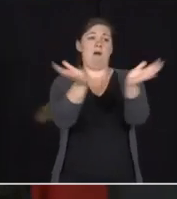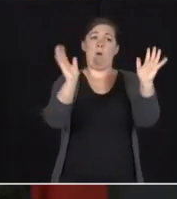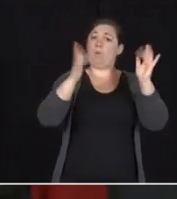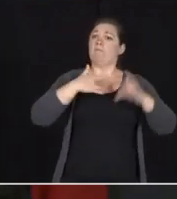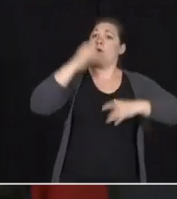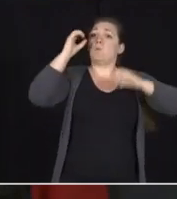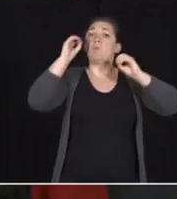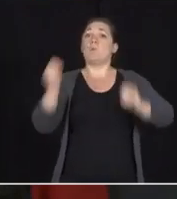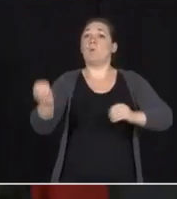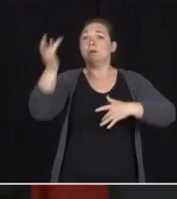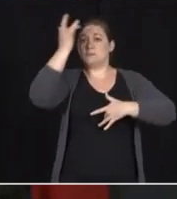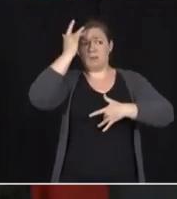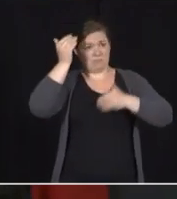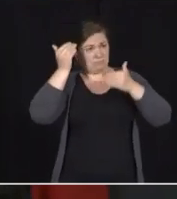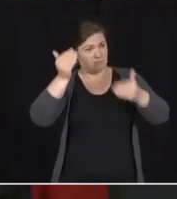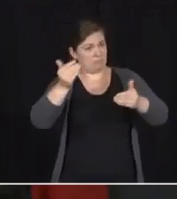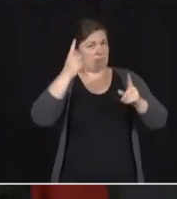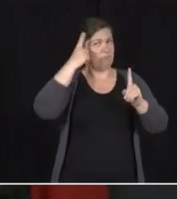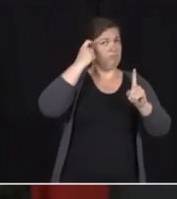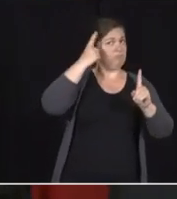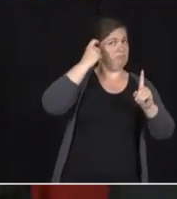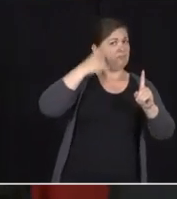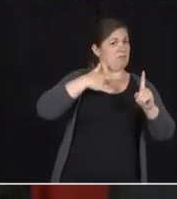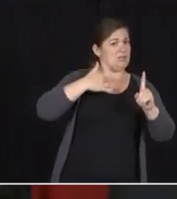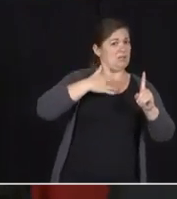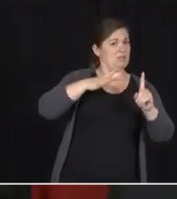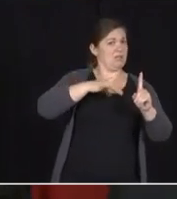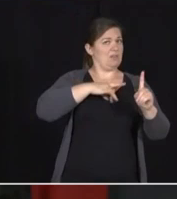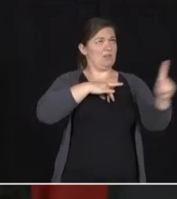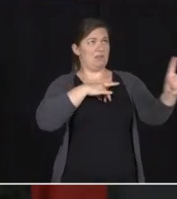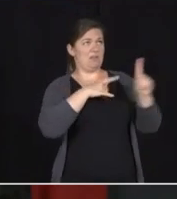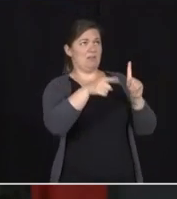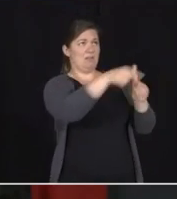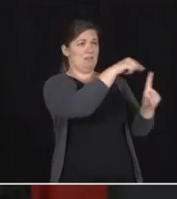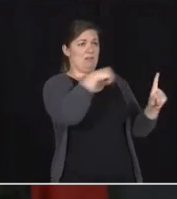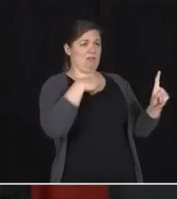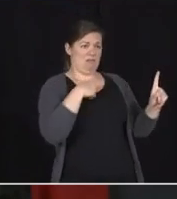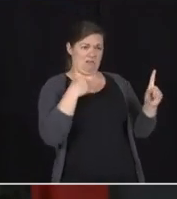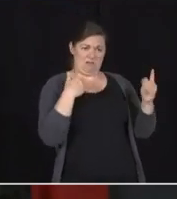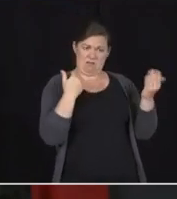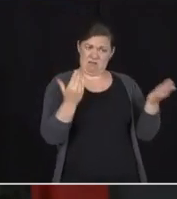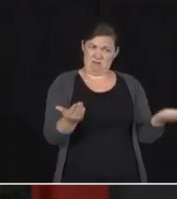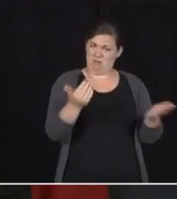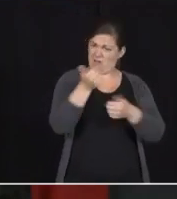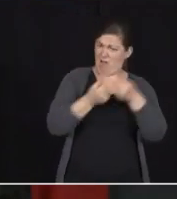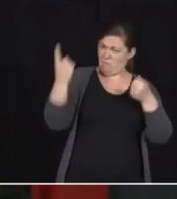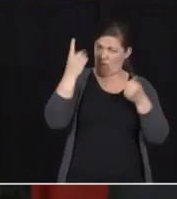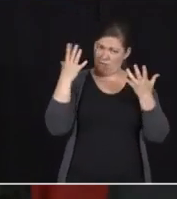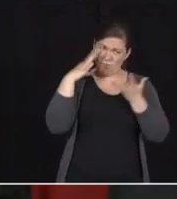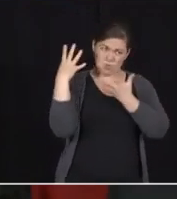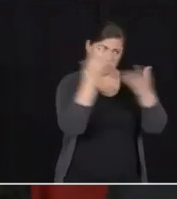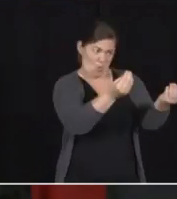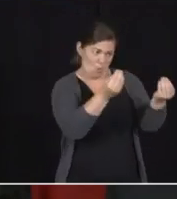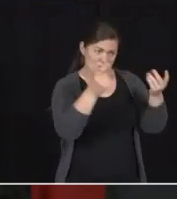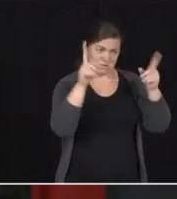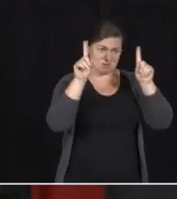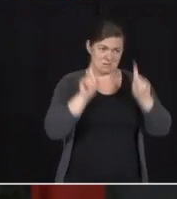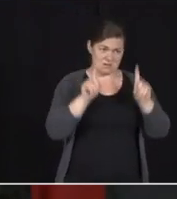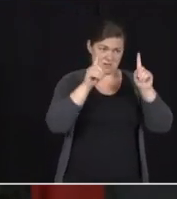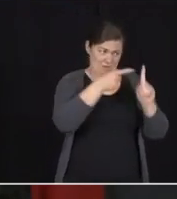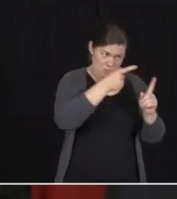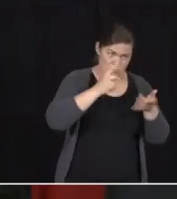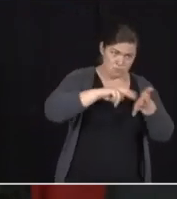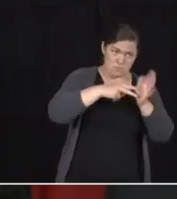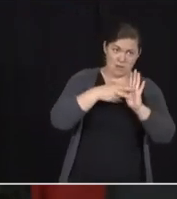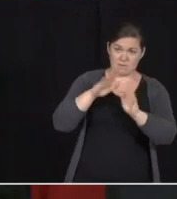can get tested. I'm just wondering here, what changed? Did you manage to convince our medical health officials that this was necessary,